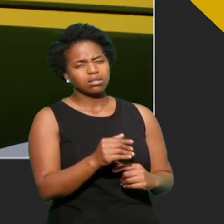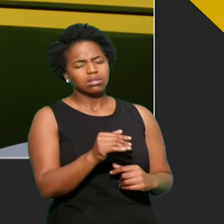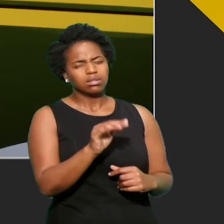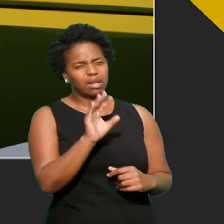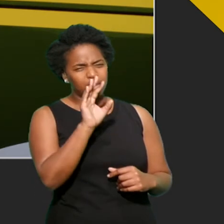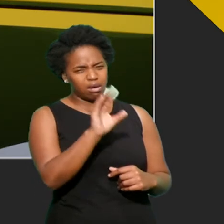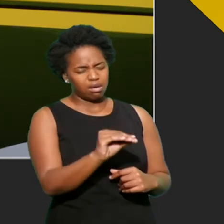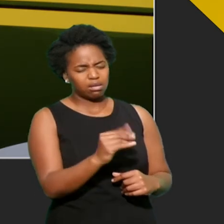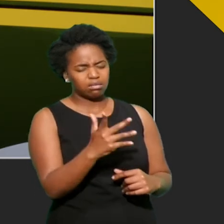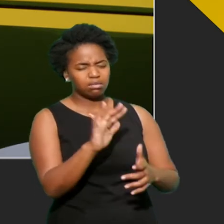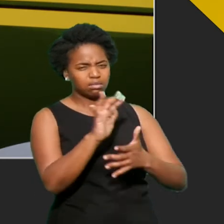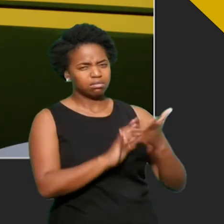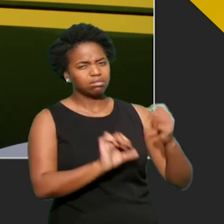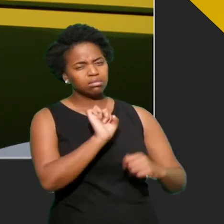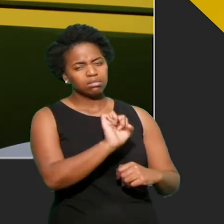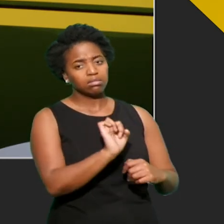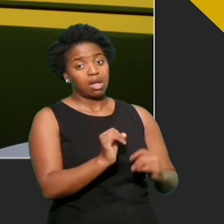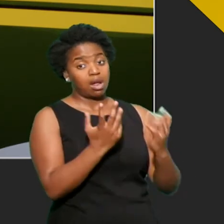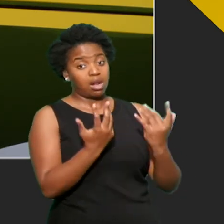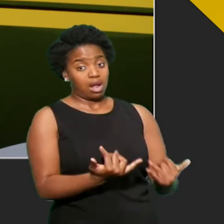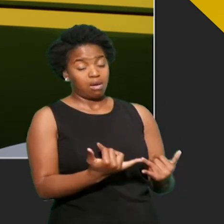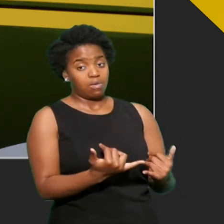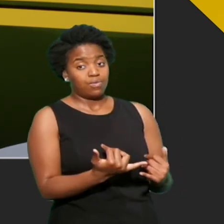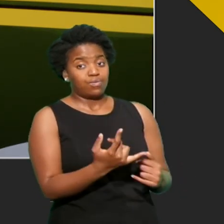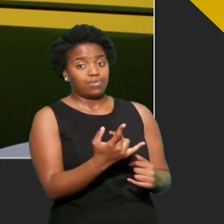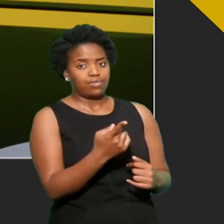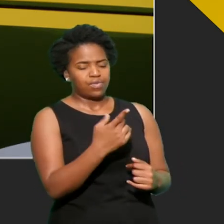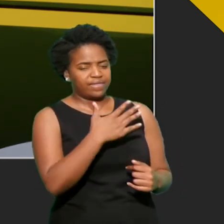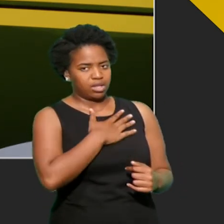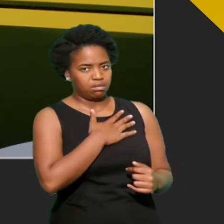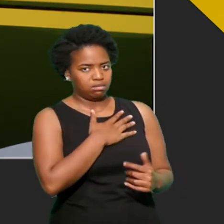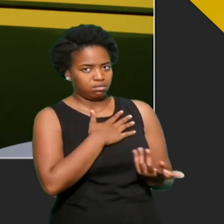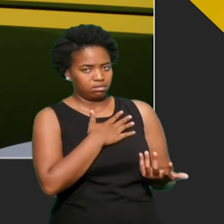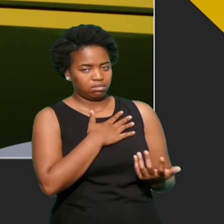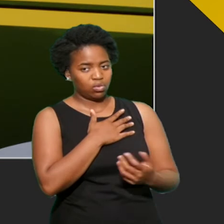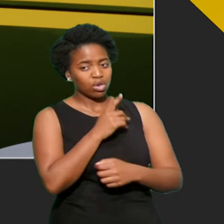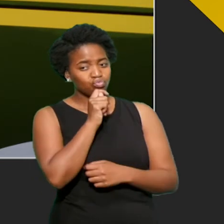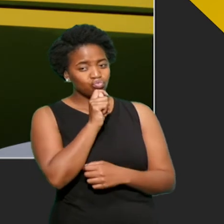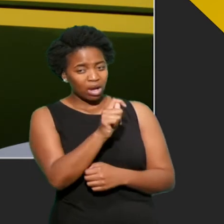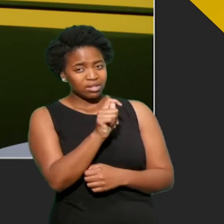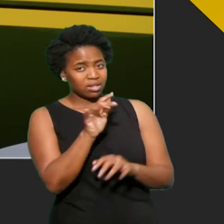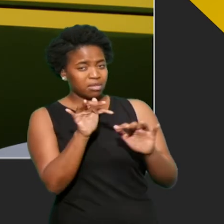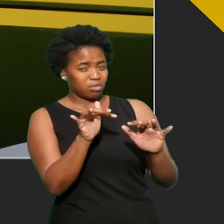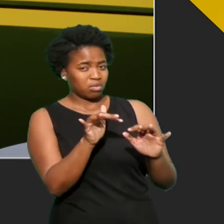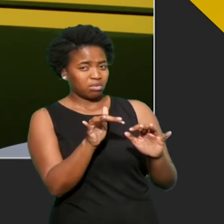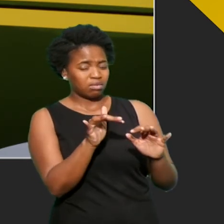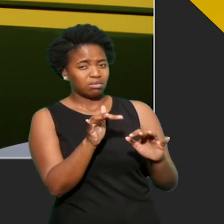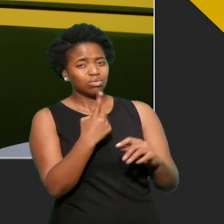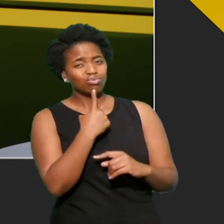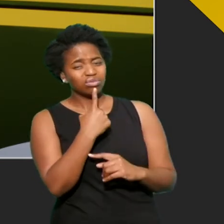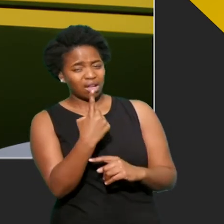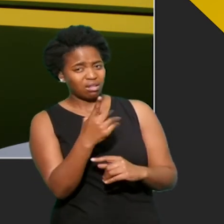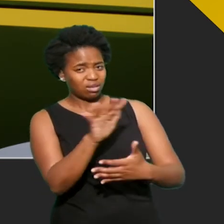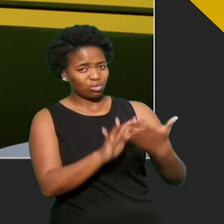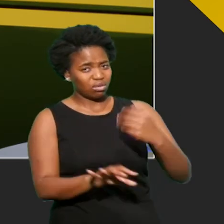as we develop into your story, at this point, did you feel that you could trust anyone except your family to tell them what